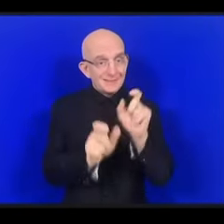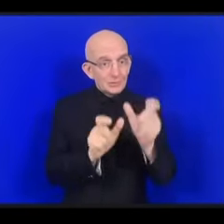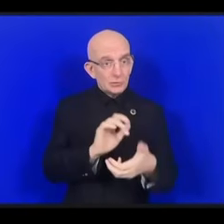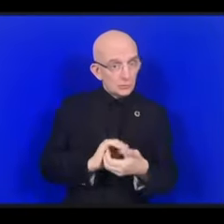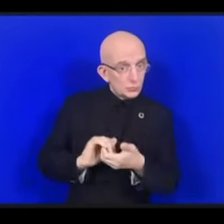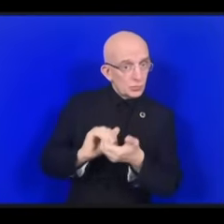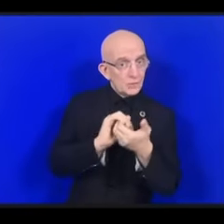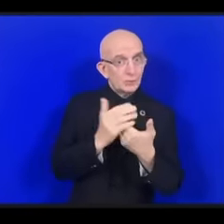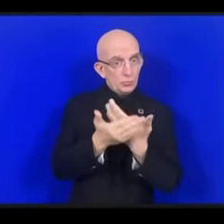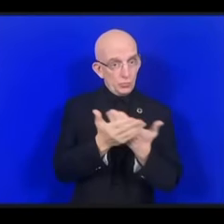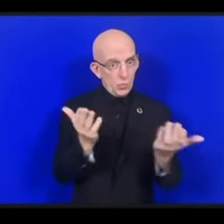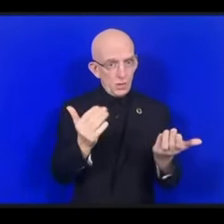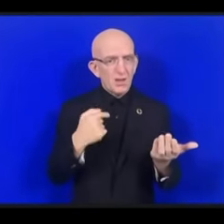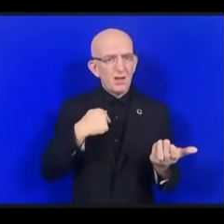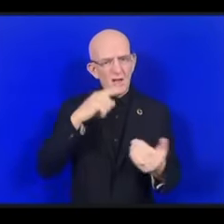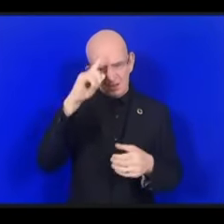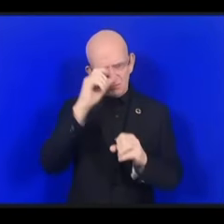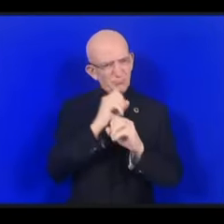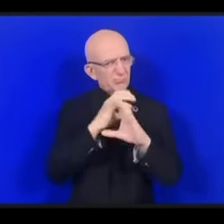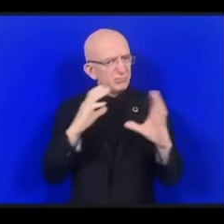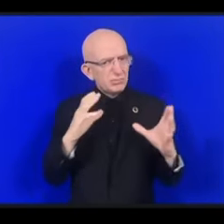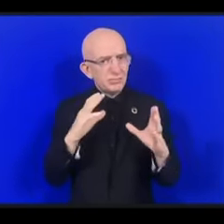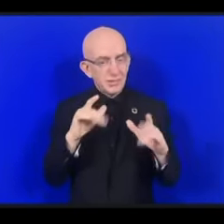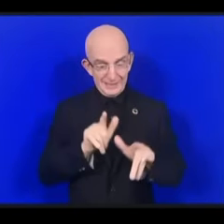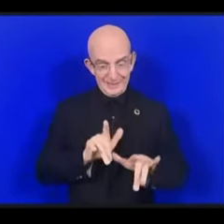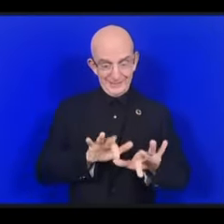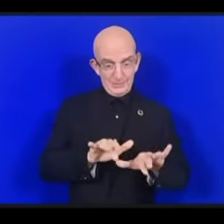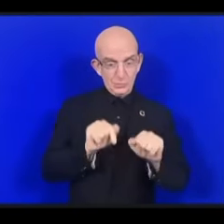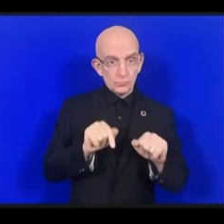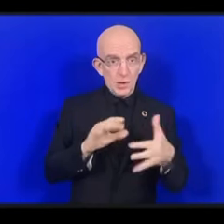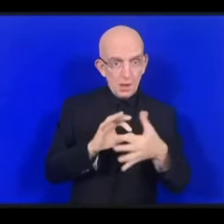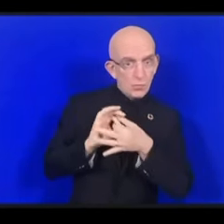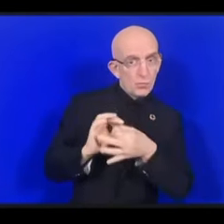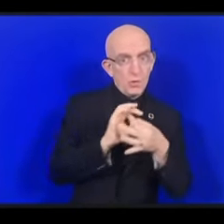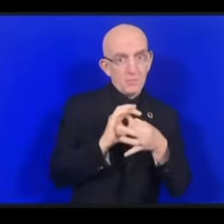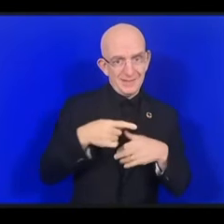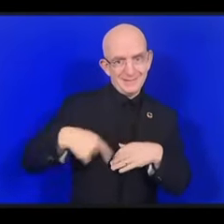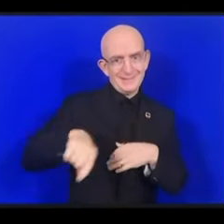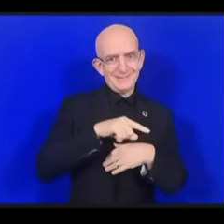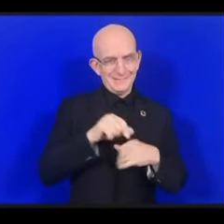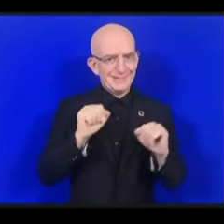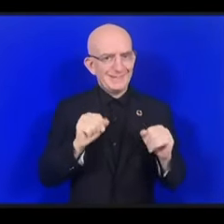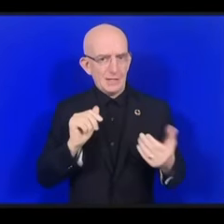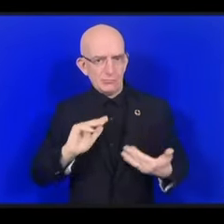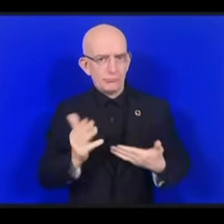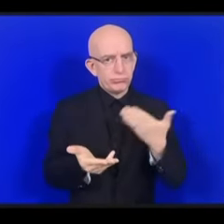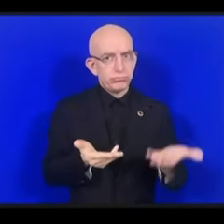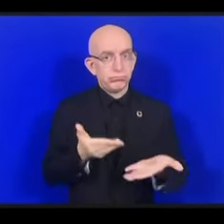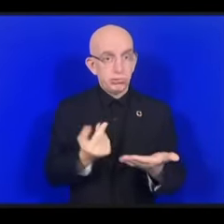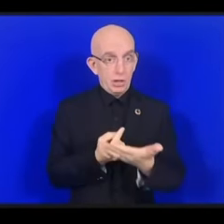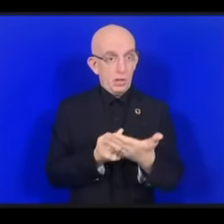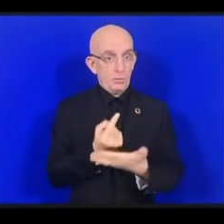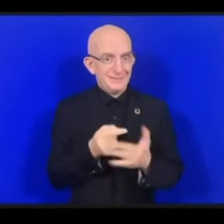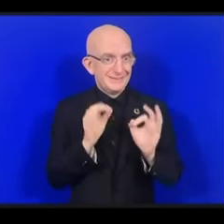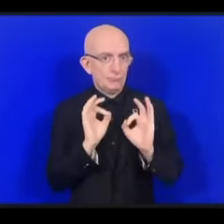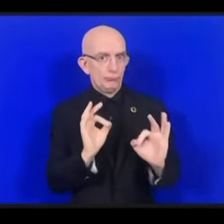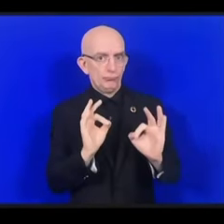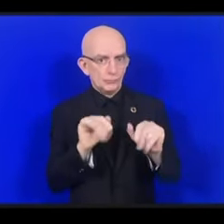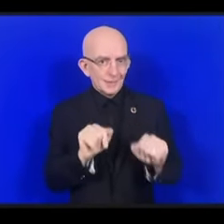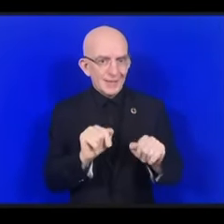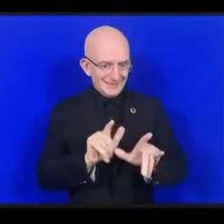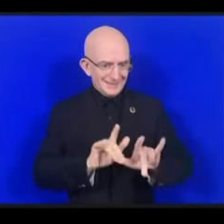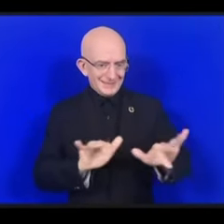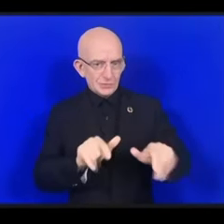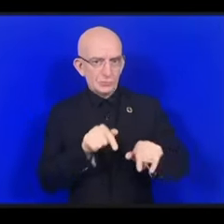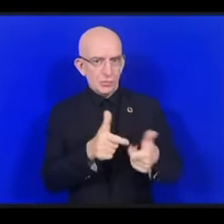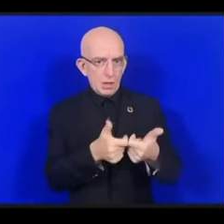vital aspects of digital cooperation, including artificial intelligence, transfer of technology,